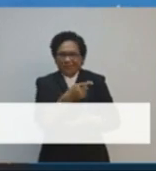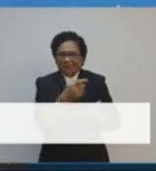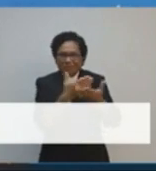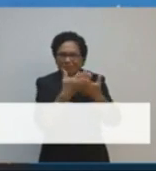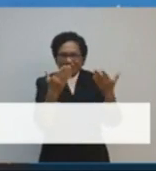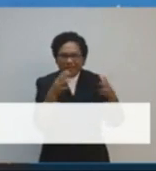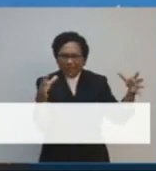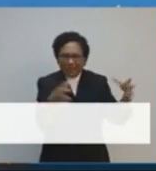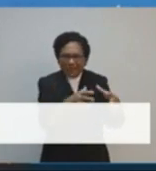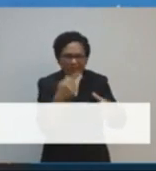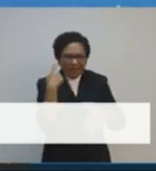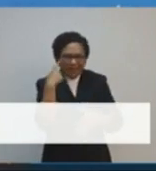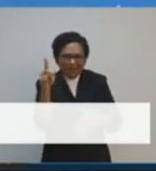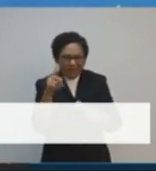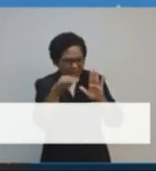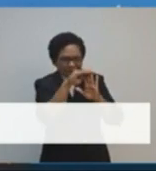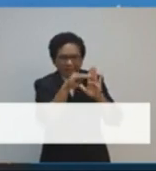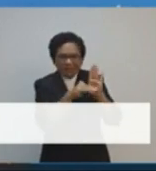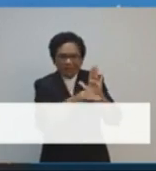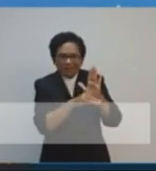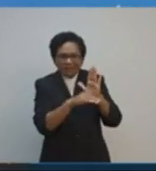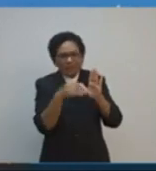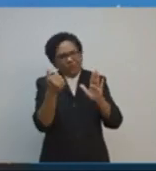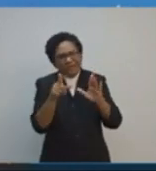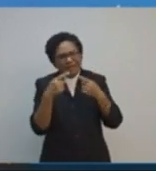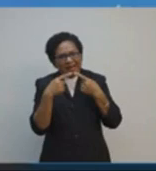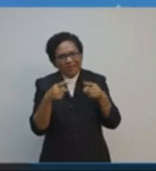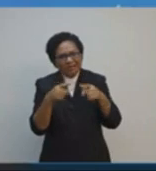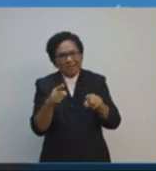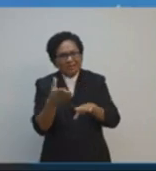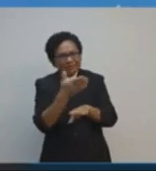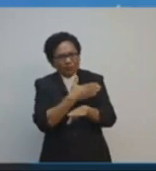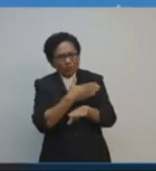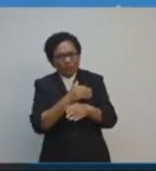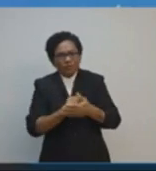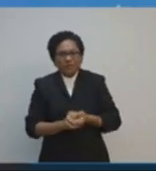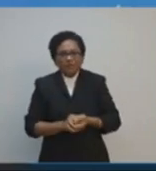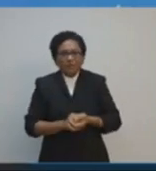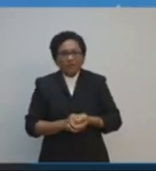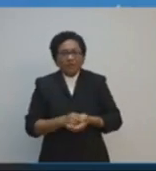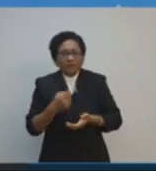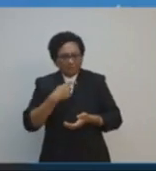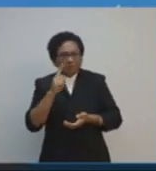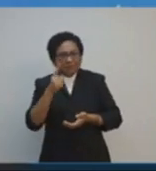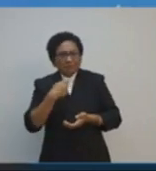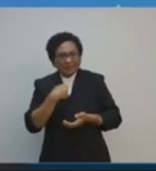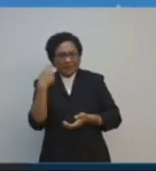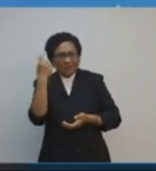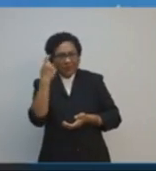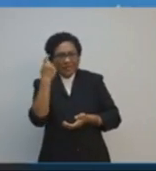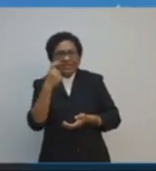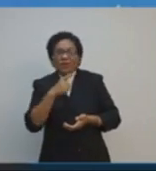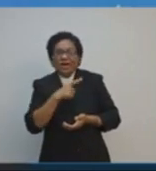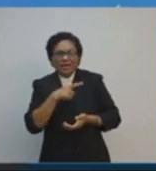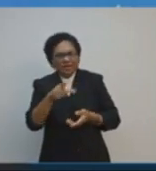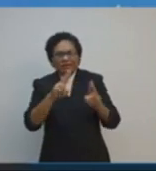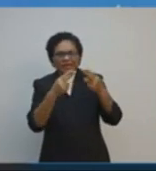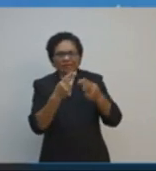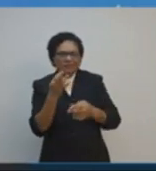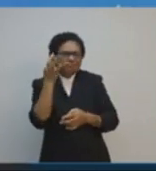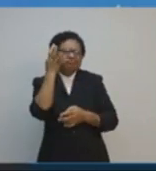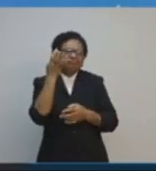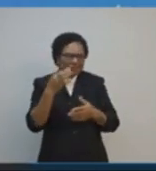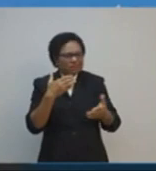our COVID-19 safety measures, it also troubles me that families would recklessly threaten the health of their own